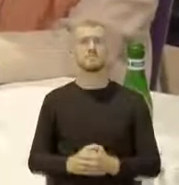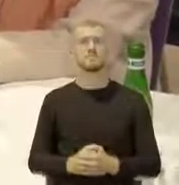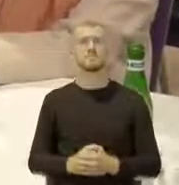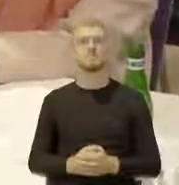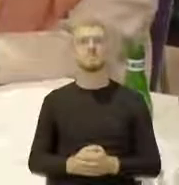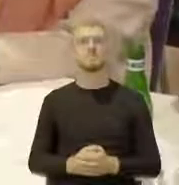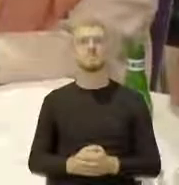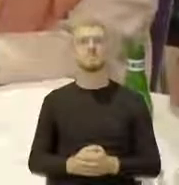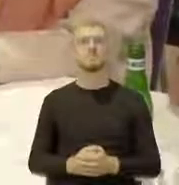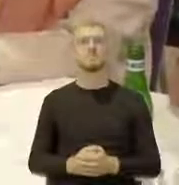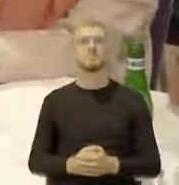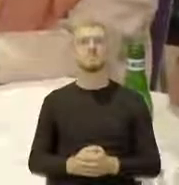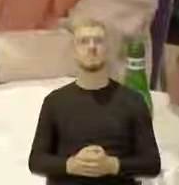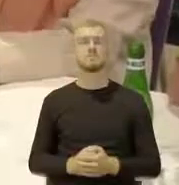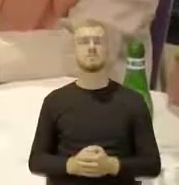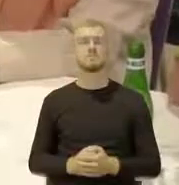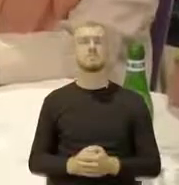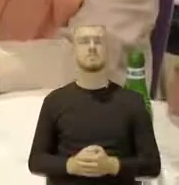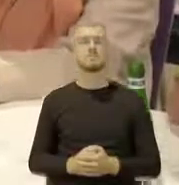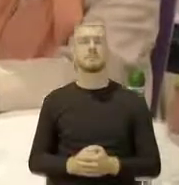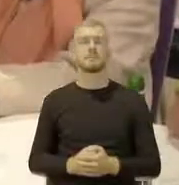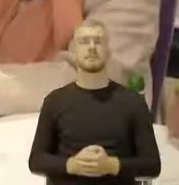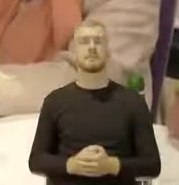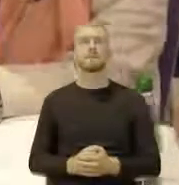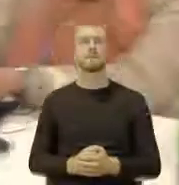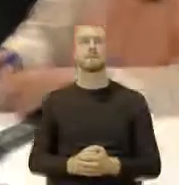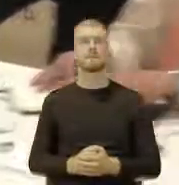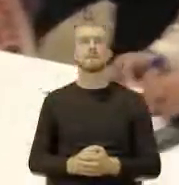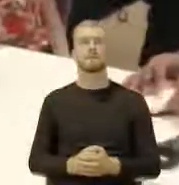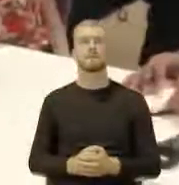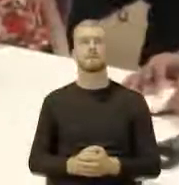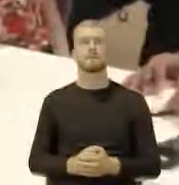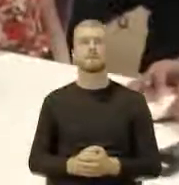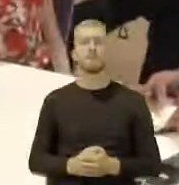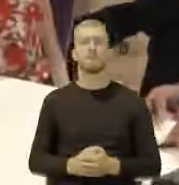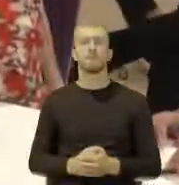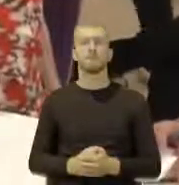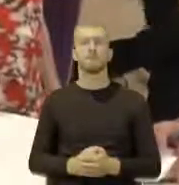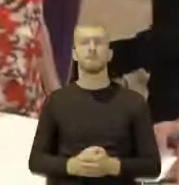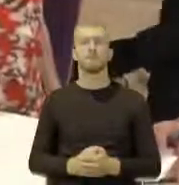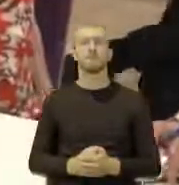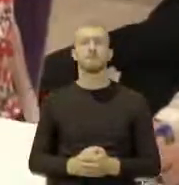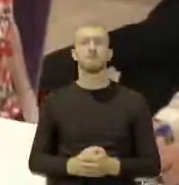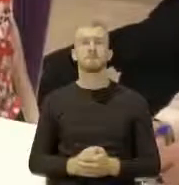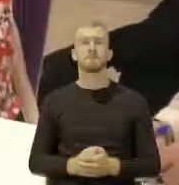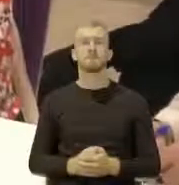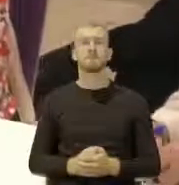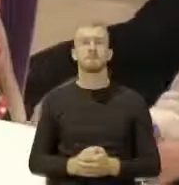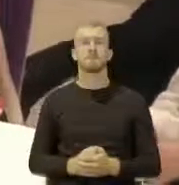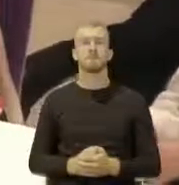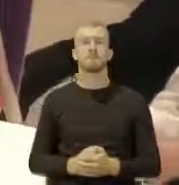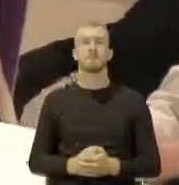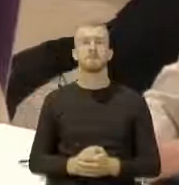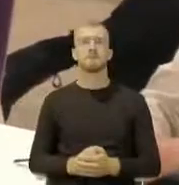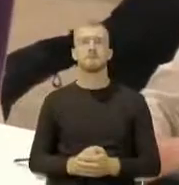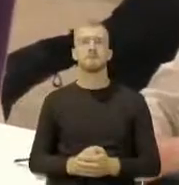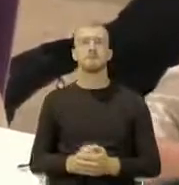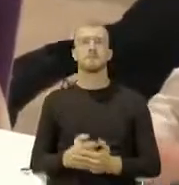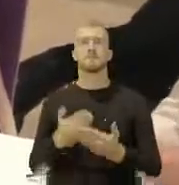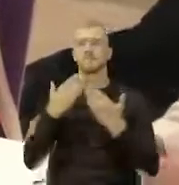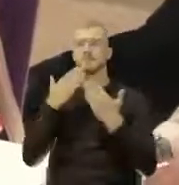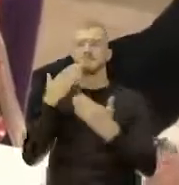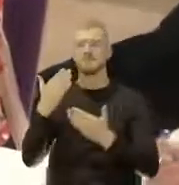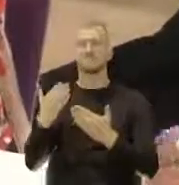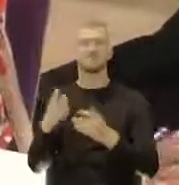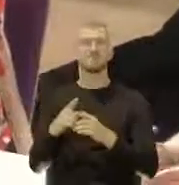Greetings from Mayor Ricardo Nunes and Secretary Marta Suplicy. It's an honor for me to be